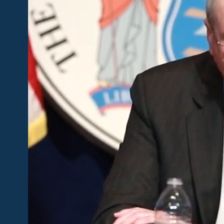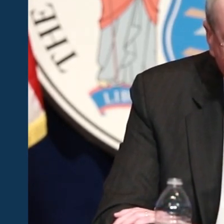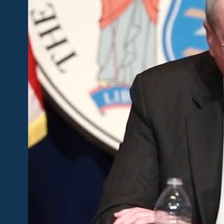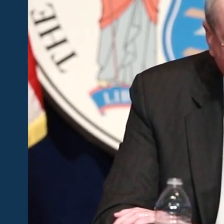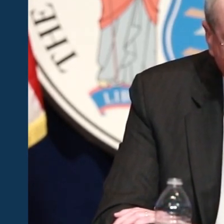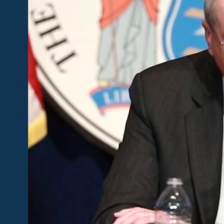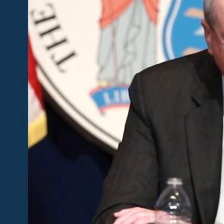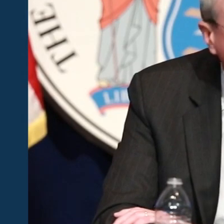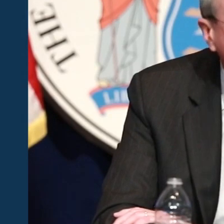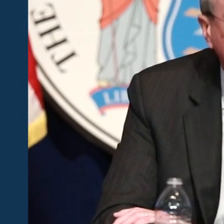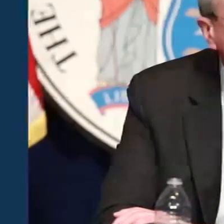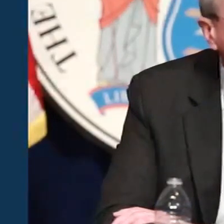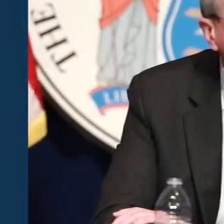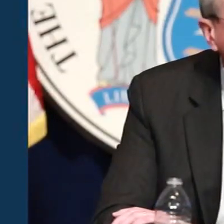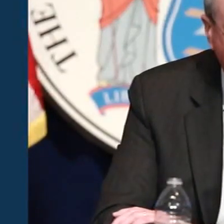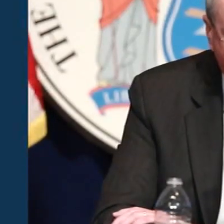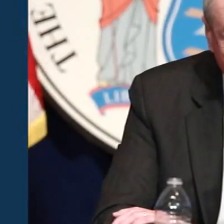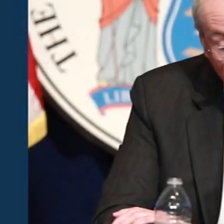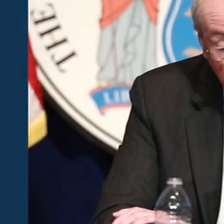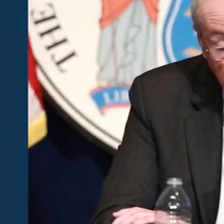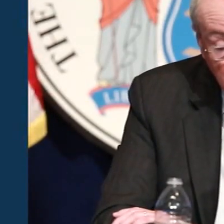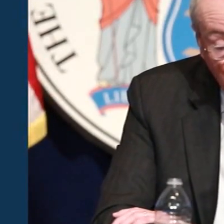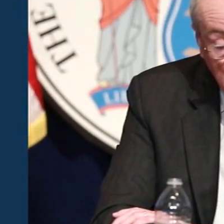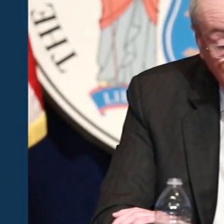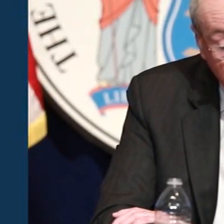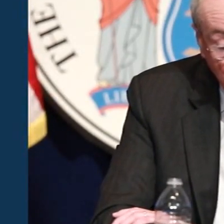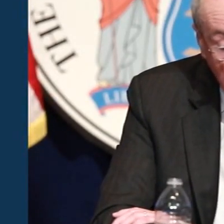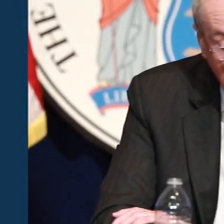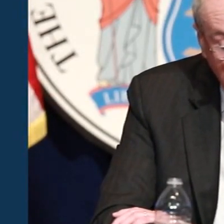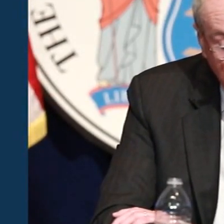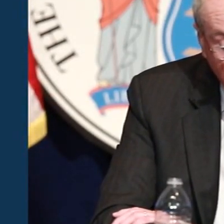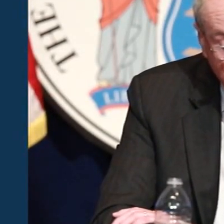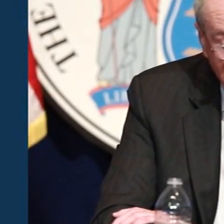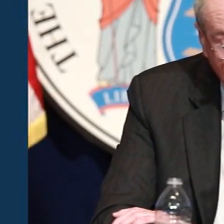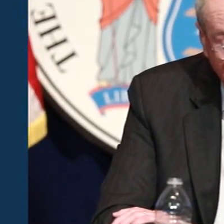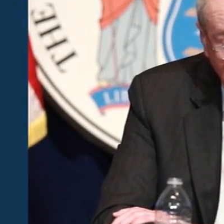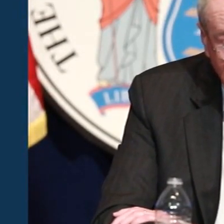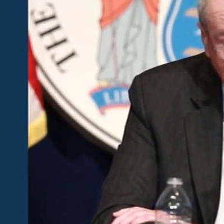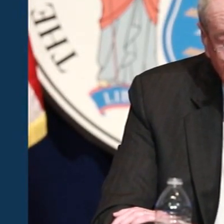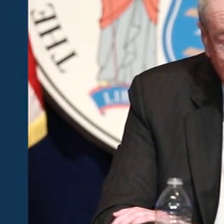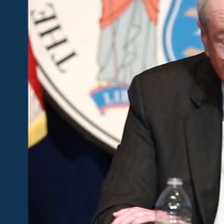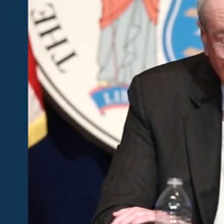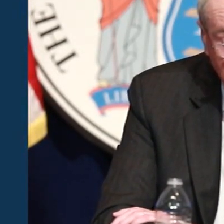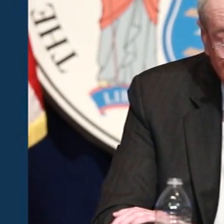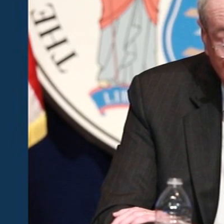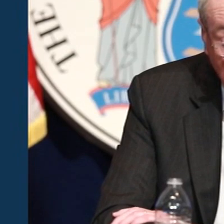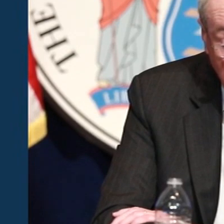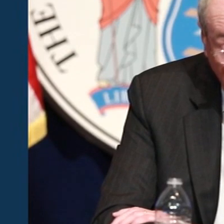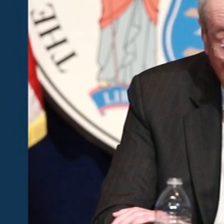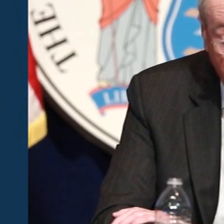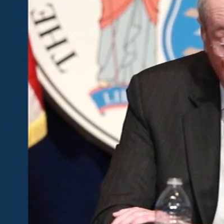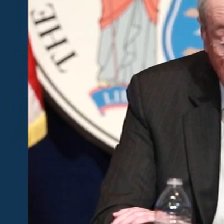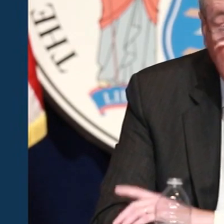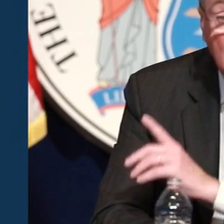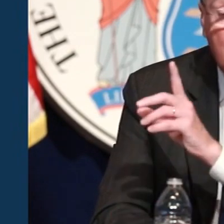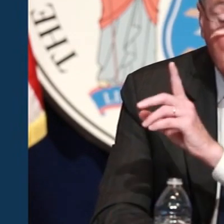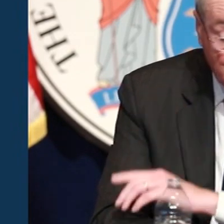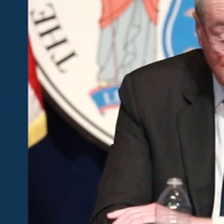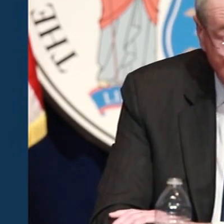testing site was closed today, and that's entirely due to weather. Quite simply, the high winds and driving rain made the conditions unsafe